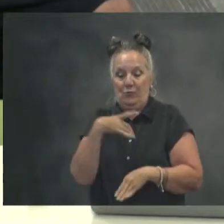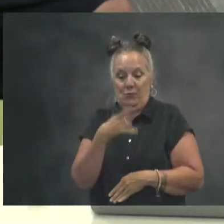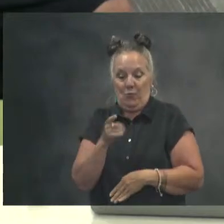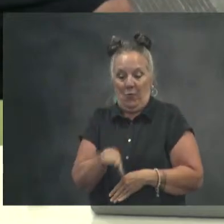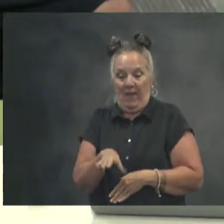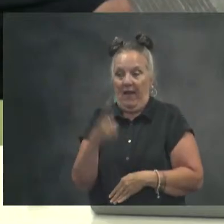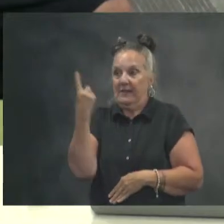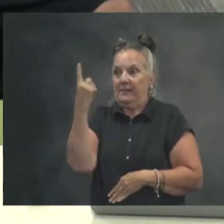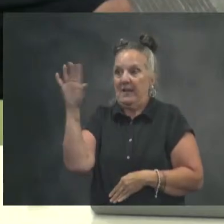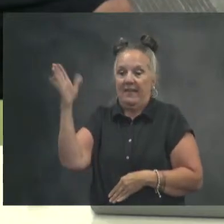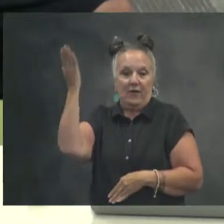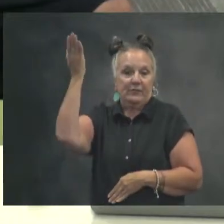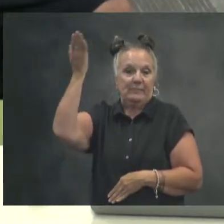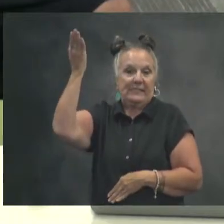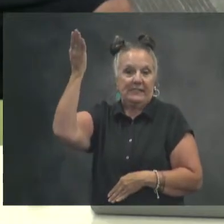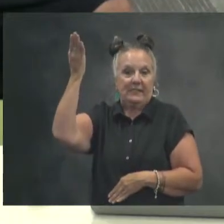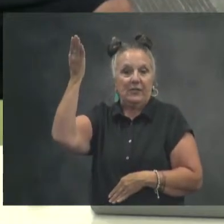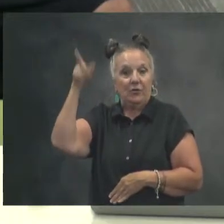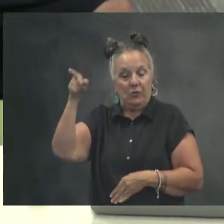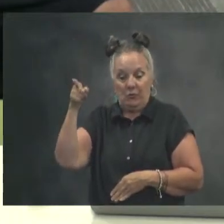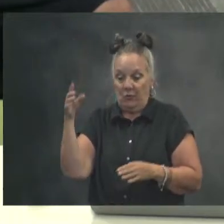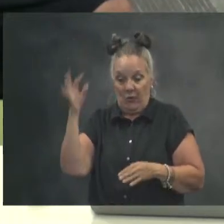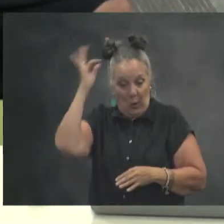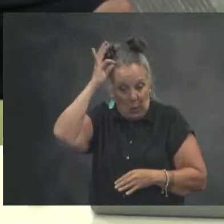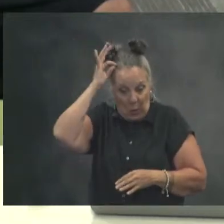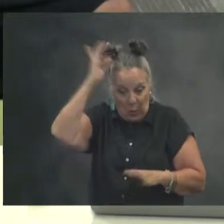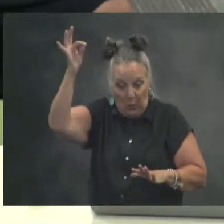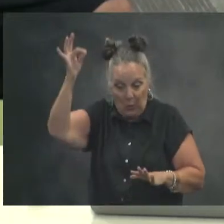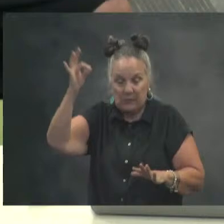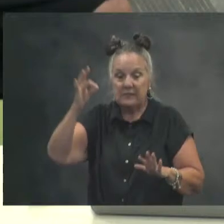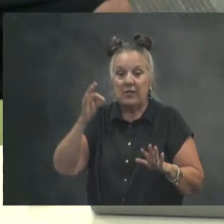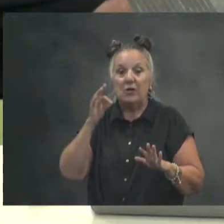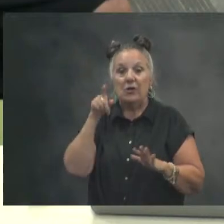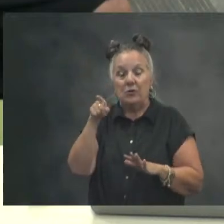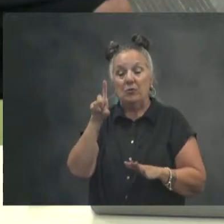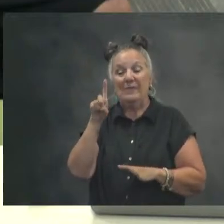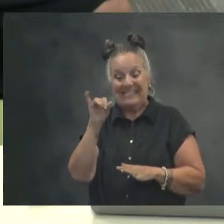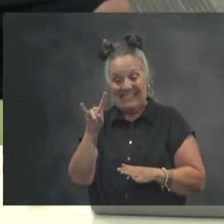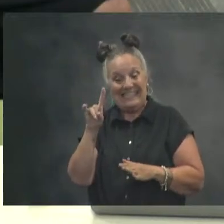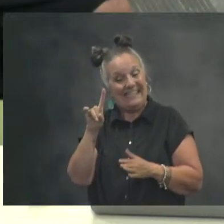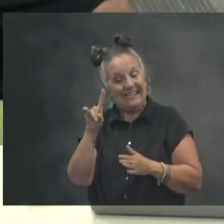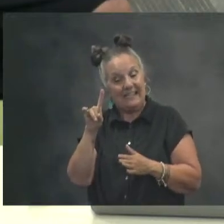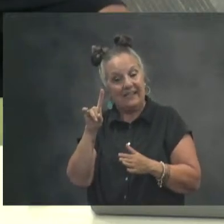of somebody's speech. You came very close to, matter of fact, you did violate